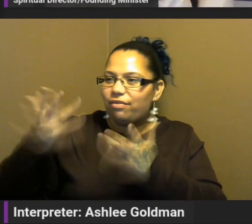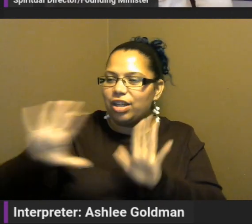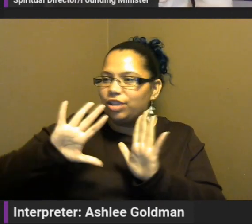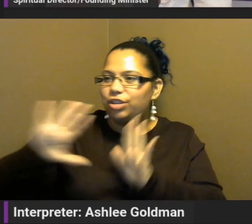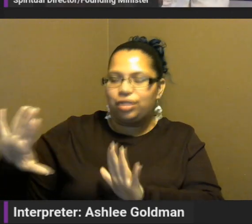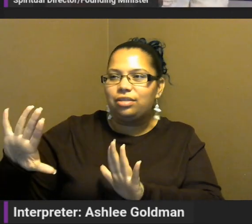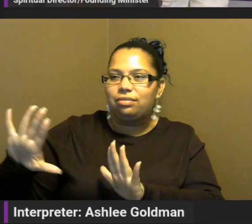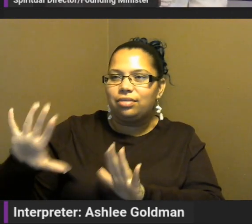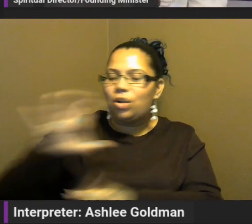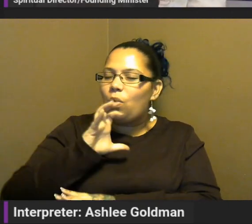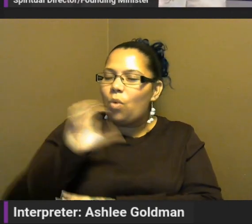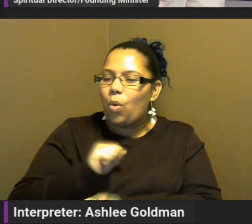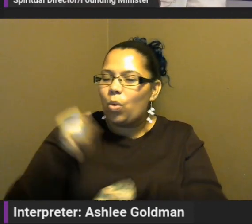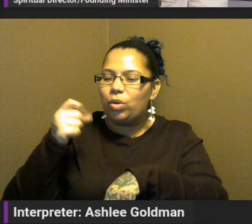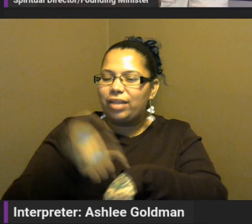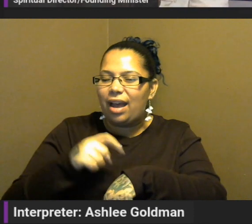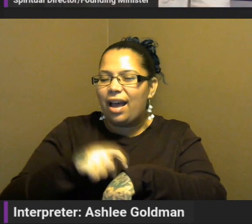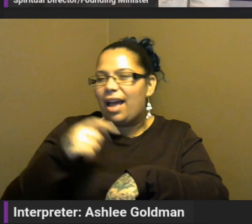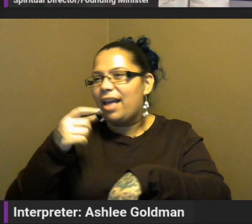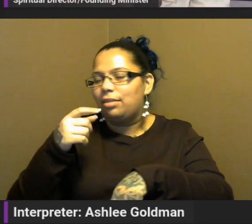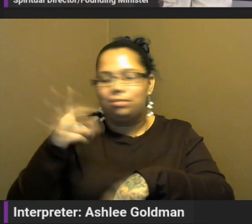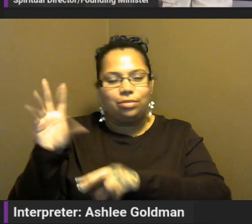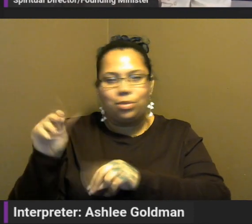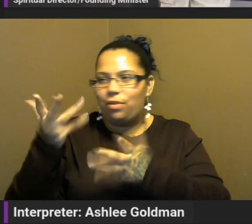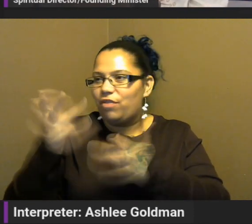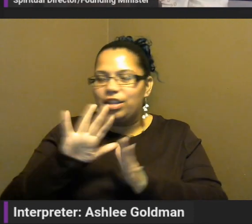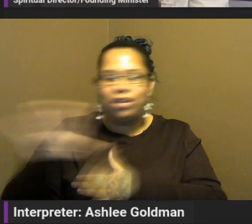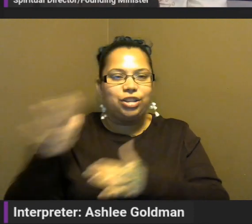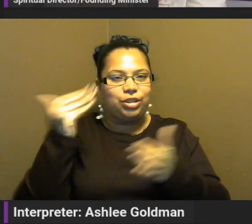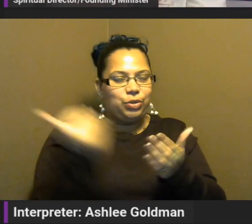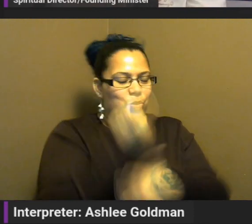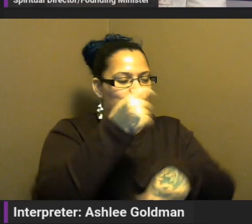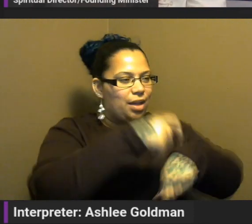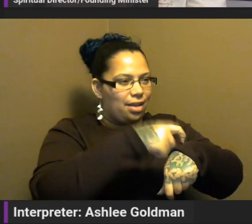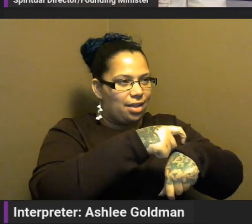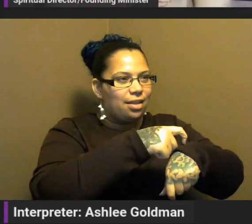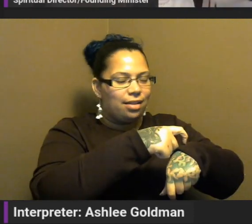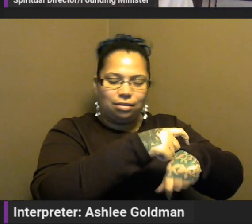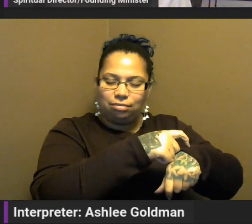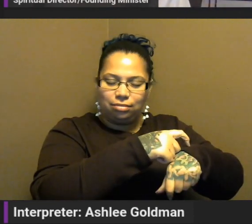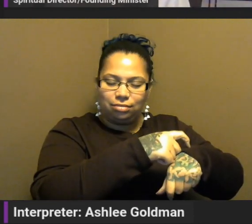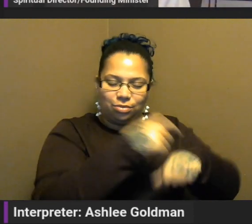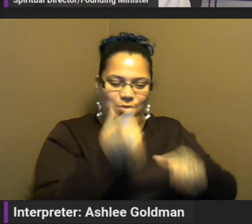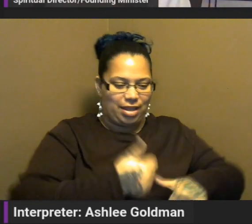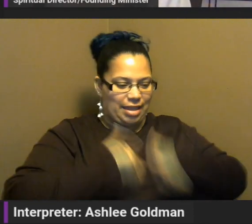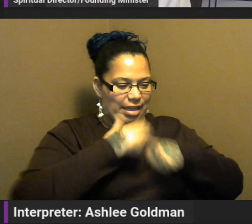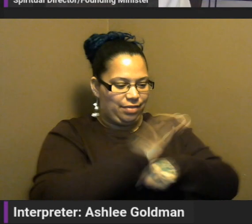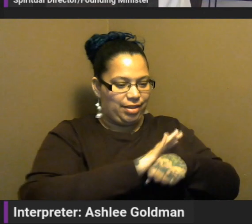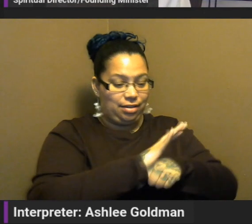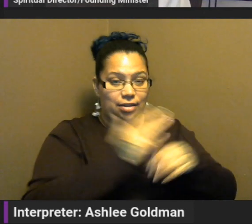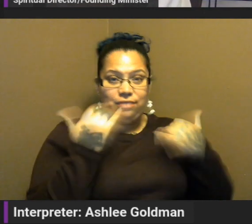century, we are in the 21st century. So we live from the space of now, no longer carrying